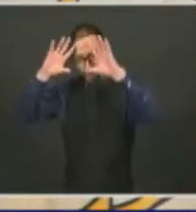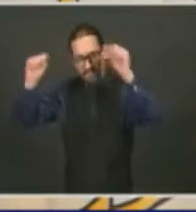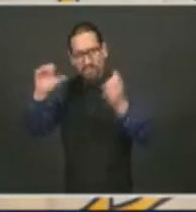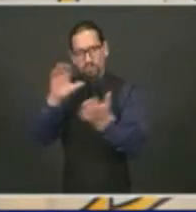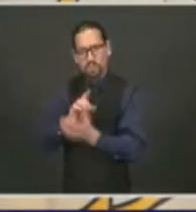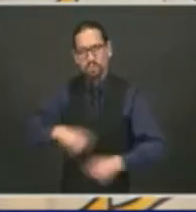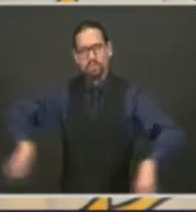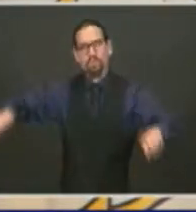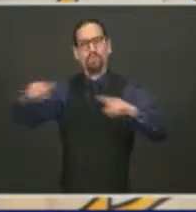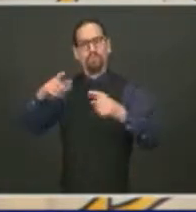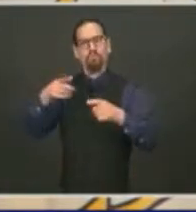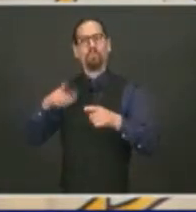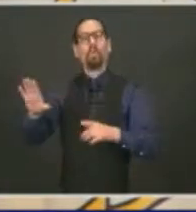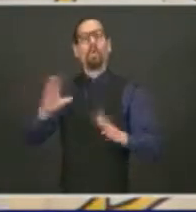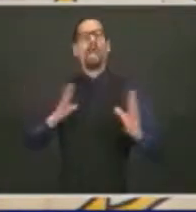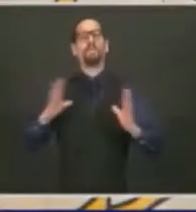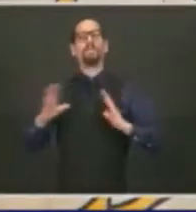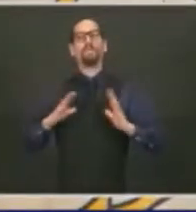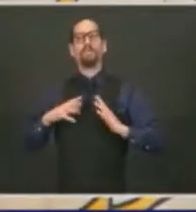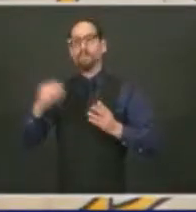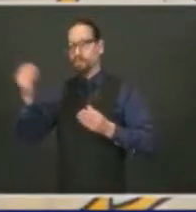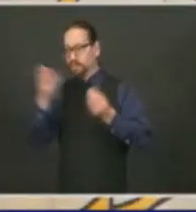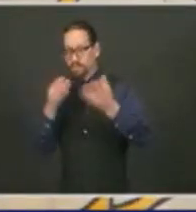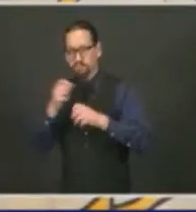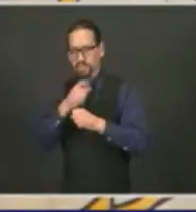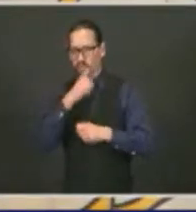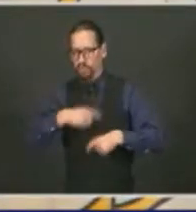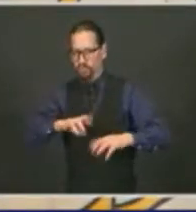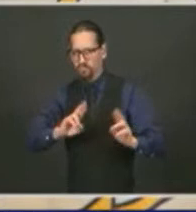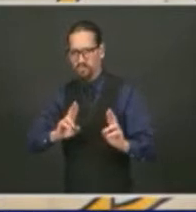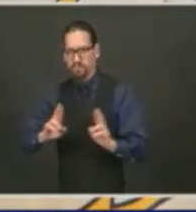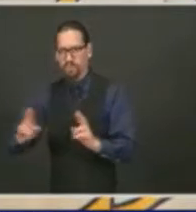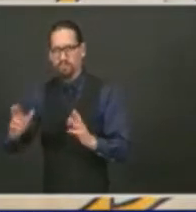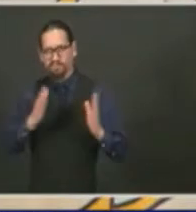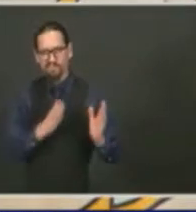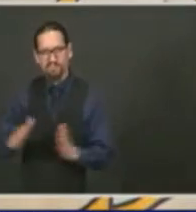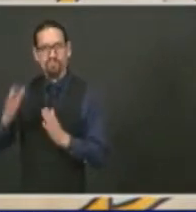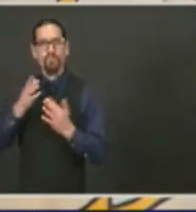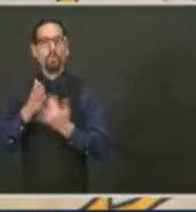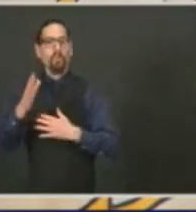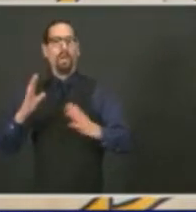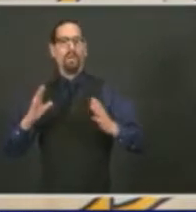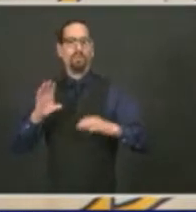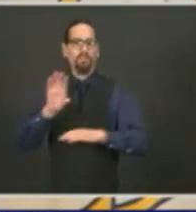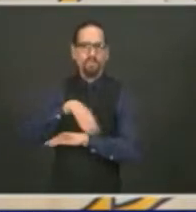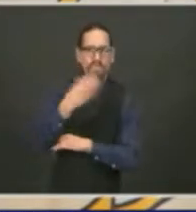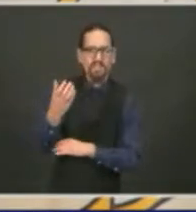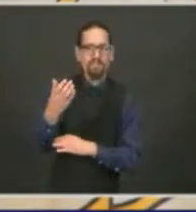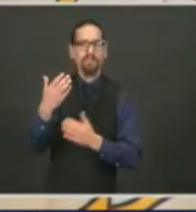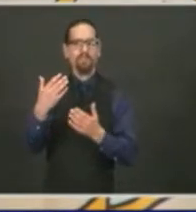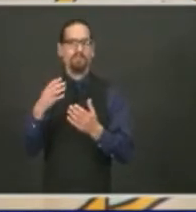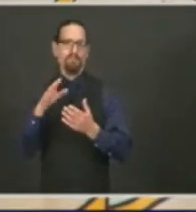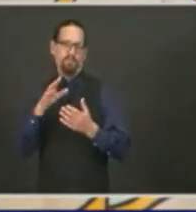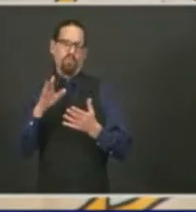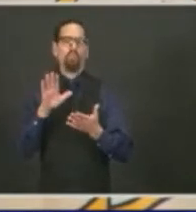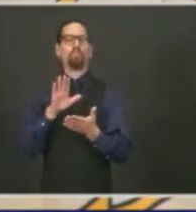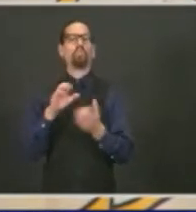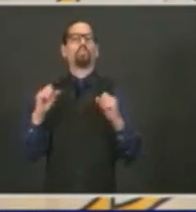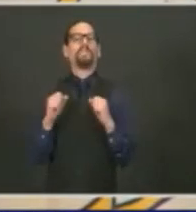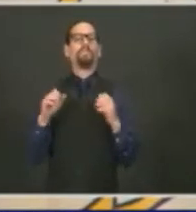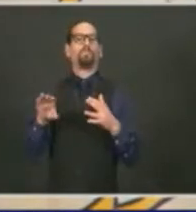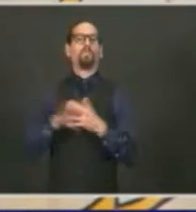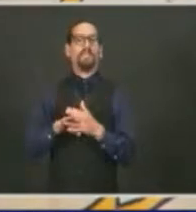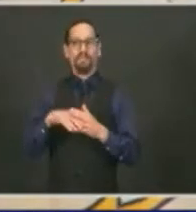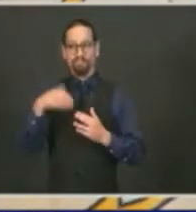holiday, gearing up for Christmas, gearing up for school break, just like logistically, there were practical